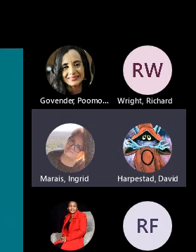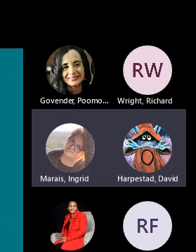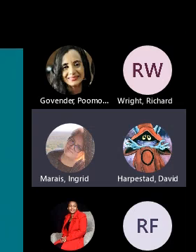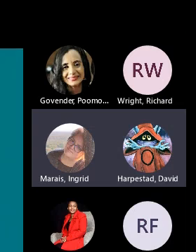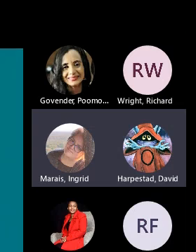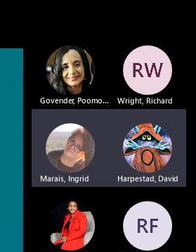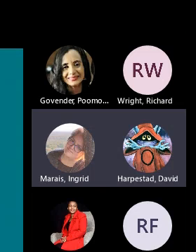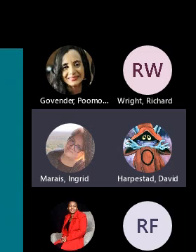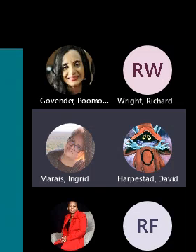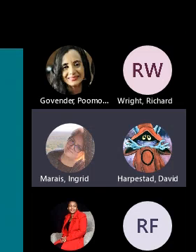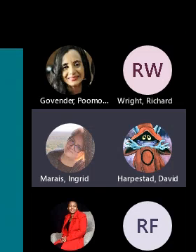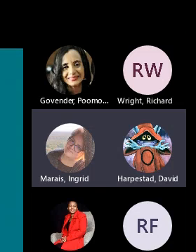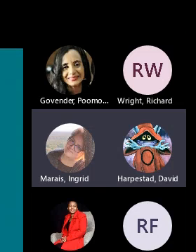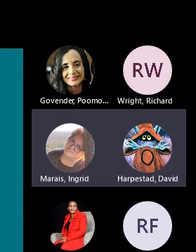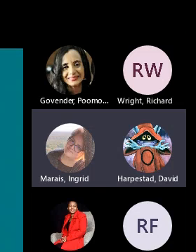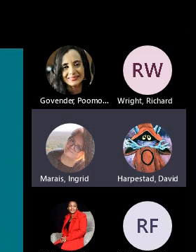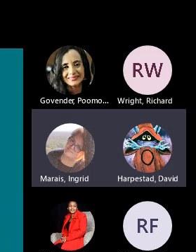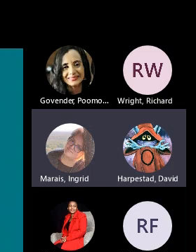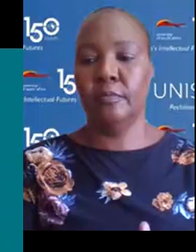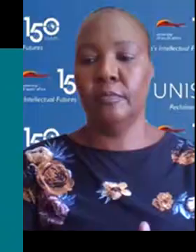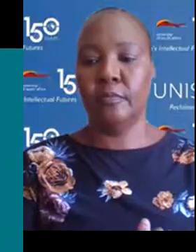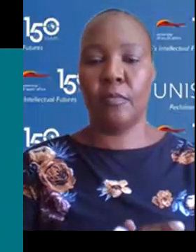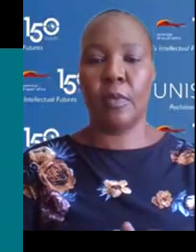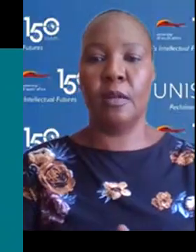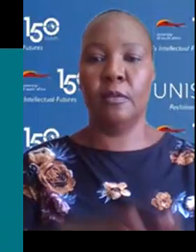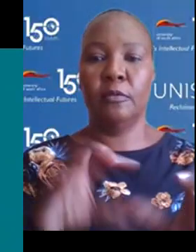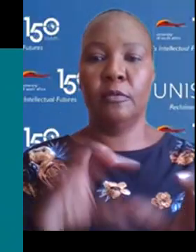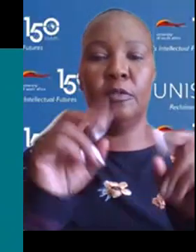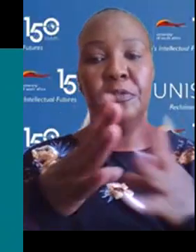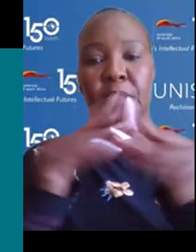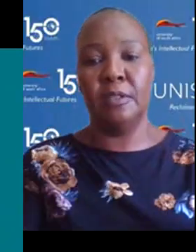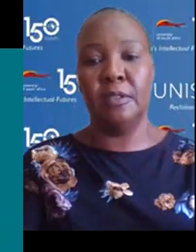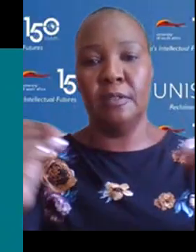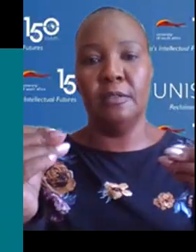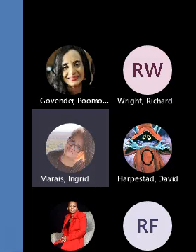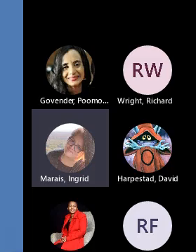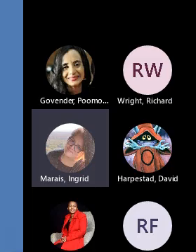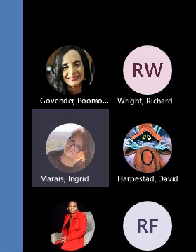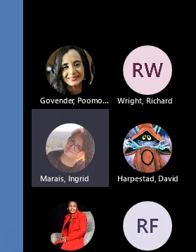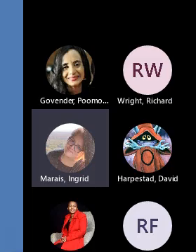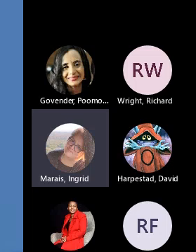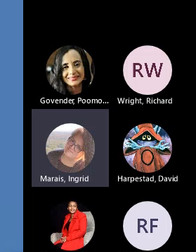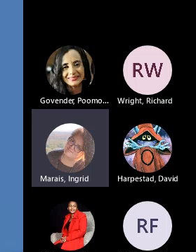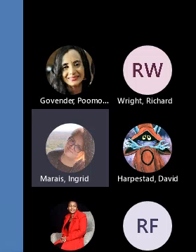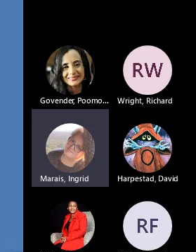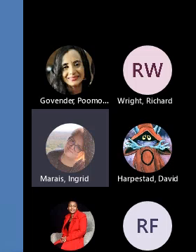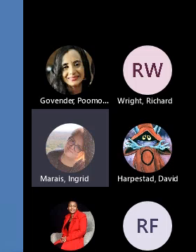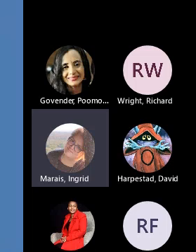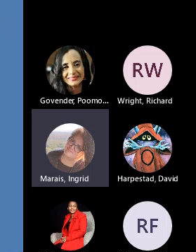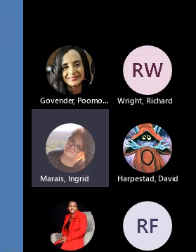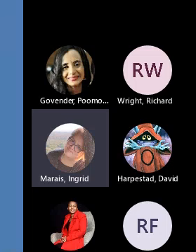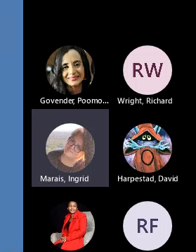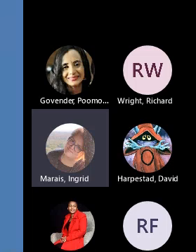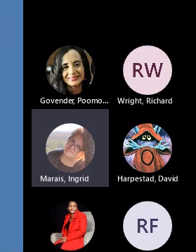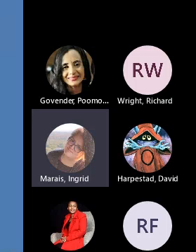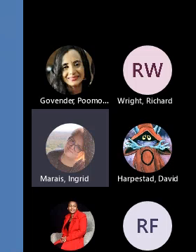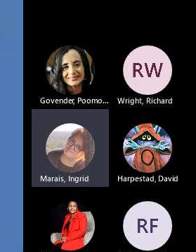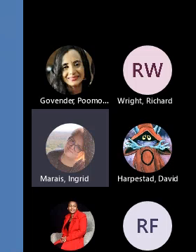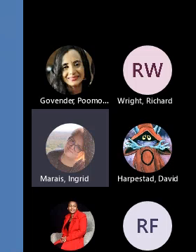you, David, if you are finished, then Richard, it is your turn